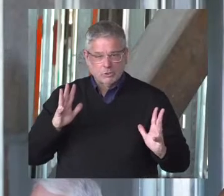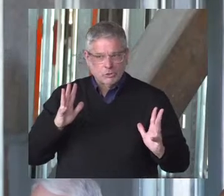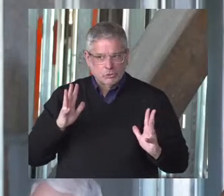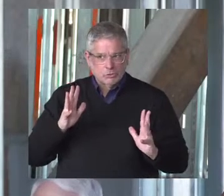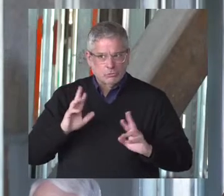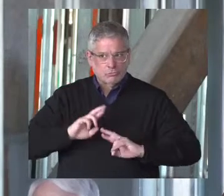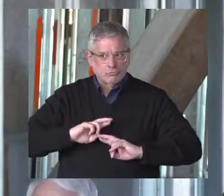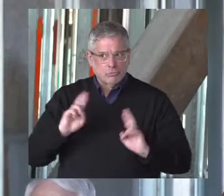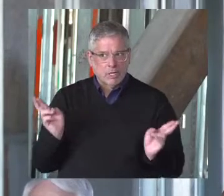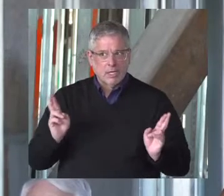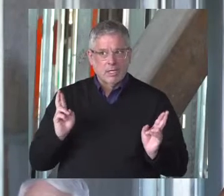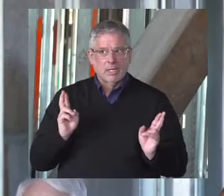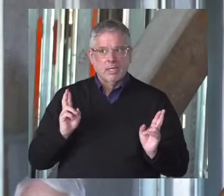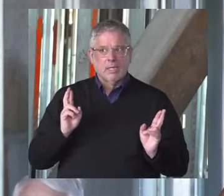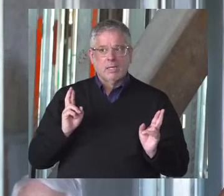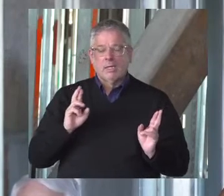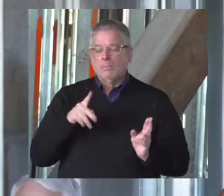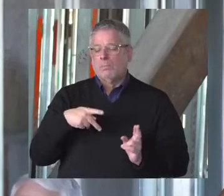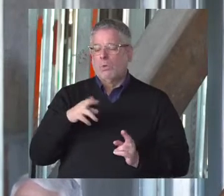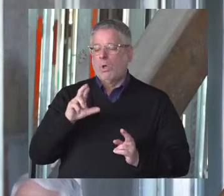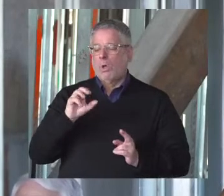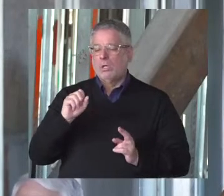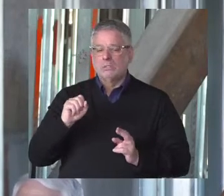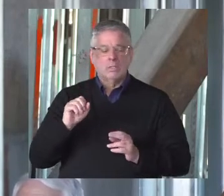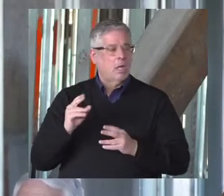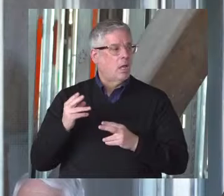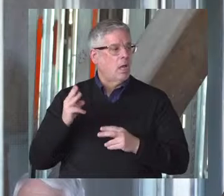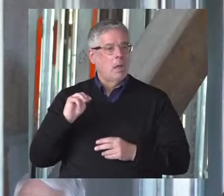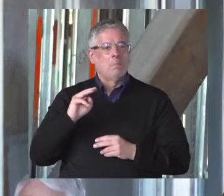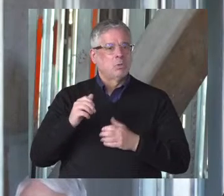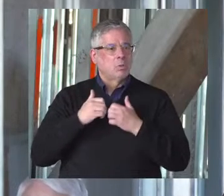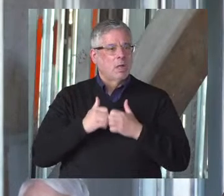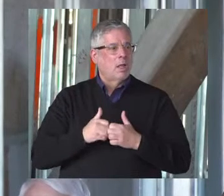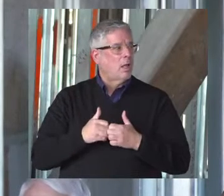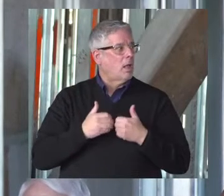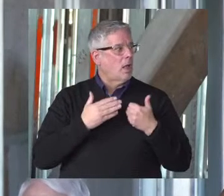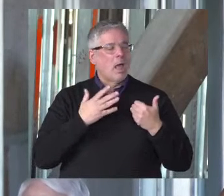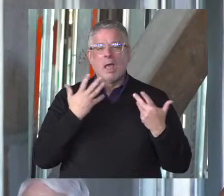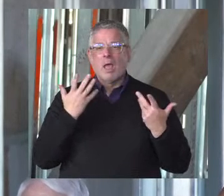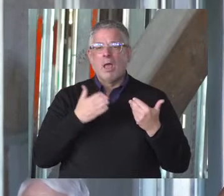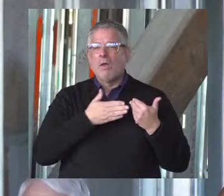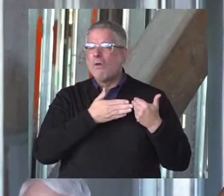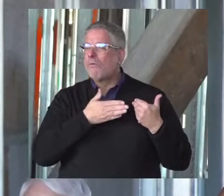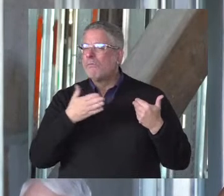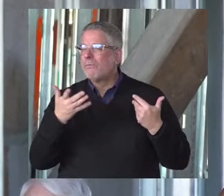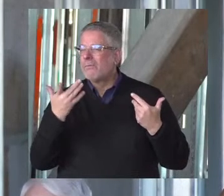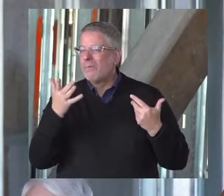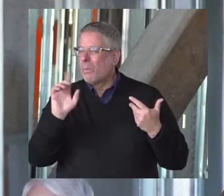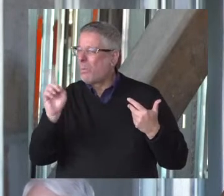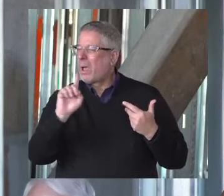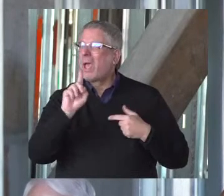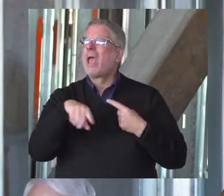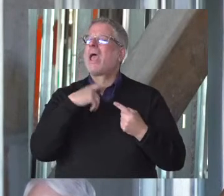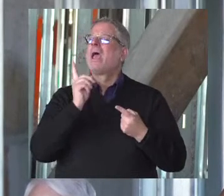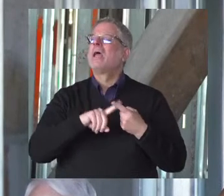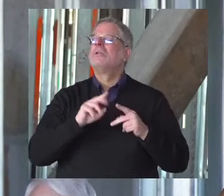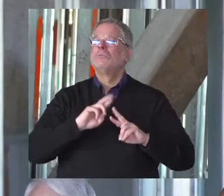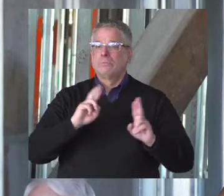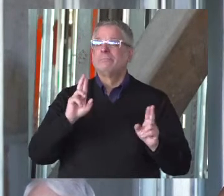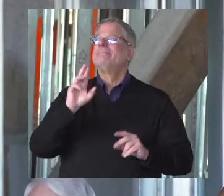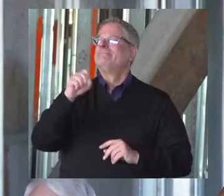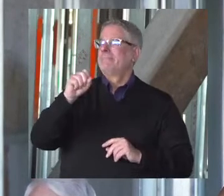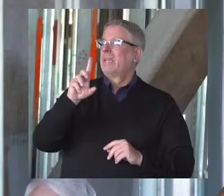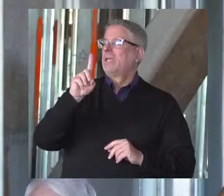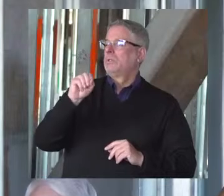the processors needing to like hum together. How far away are we from all that? So they do exist, and